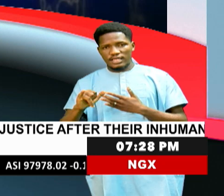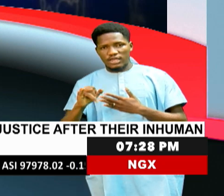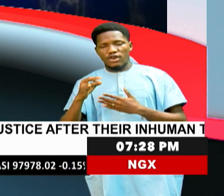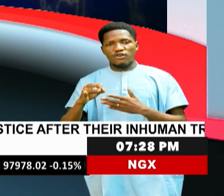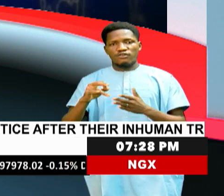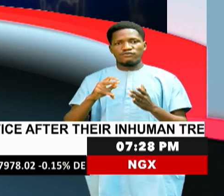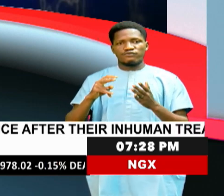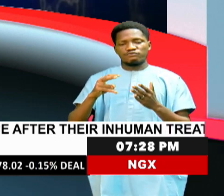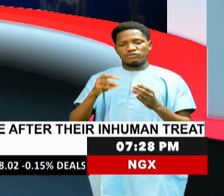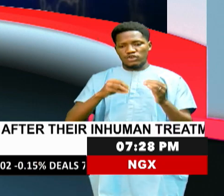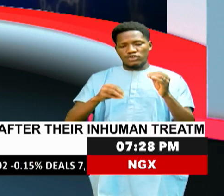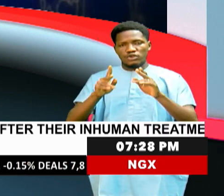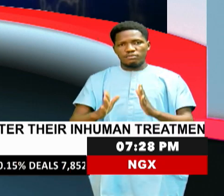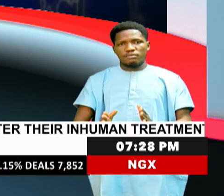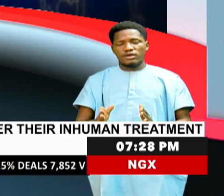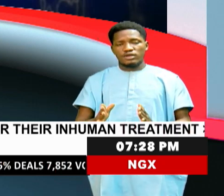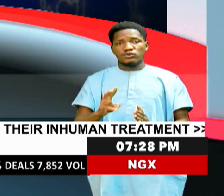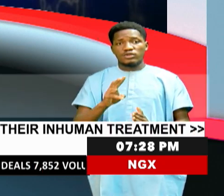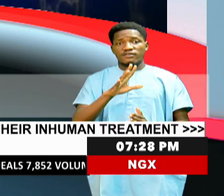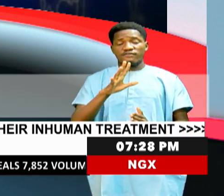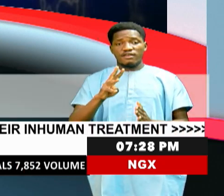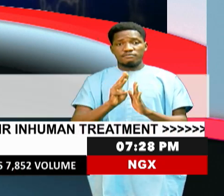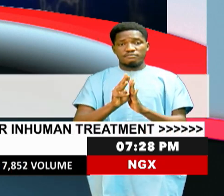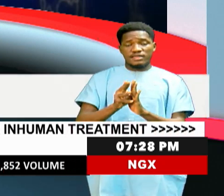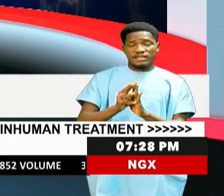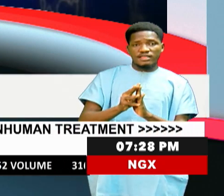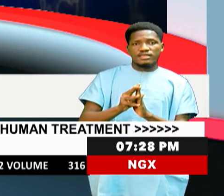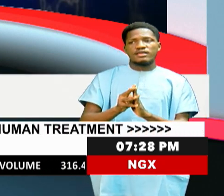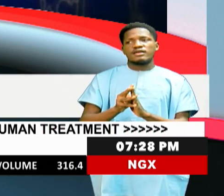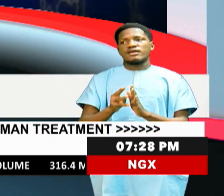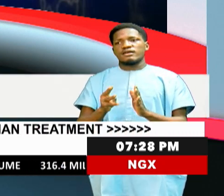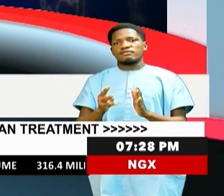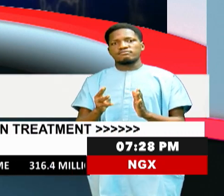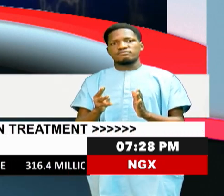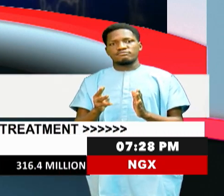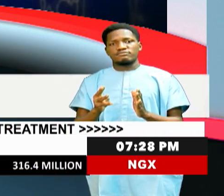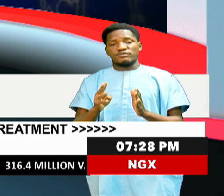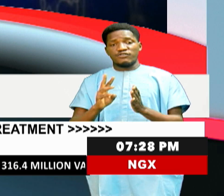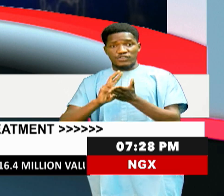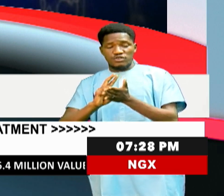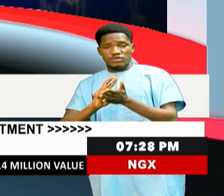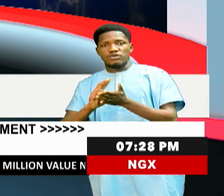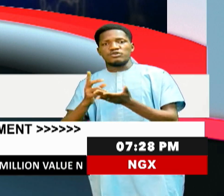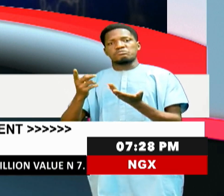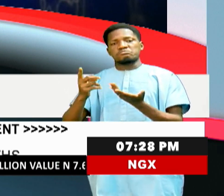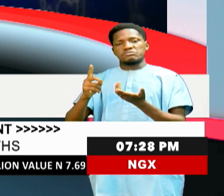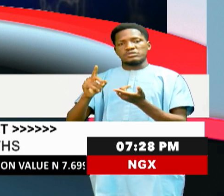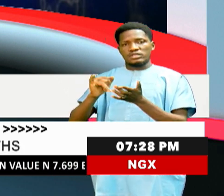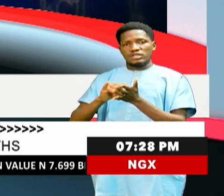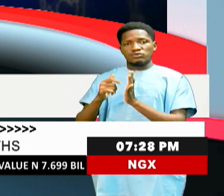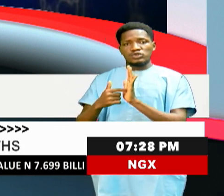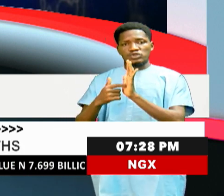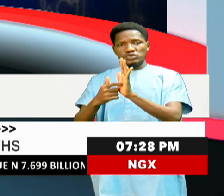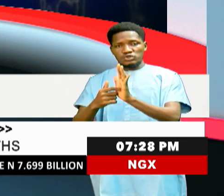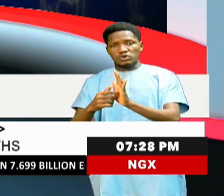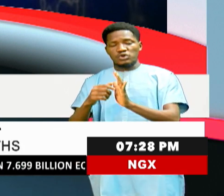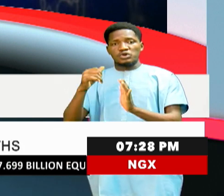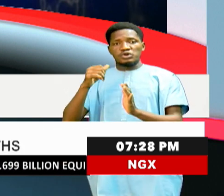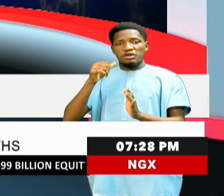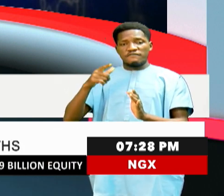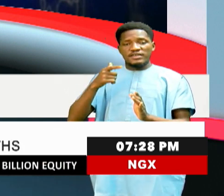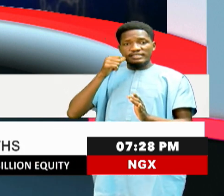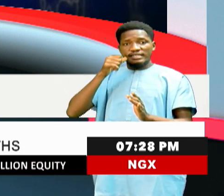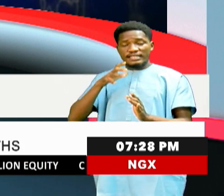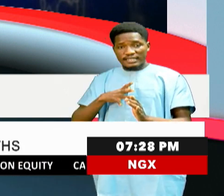25-minute special package on the activities of Nigeria's First Lady Olurunmi Tinubu at the recently concluded 79th